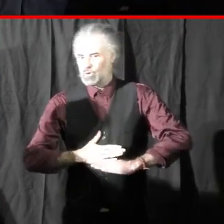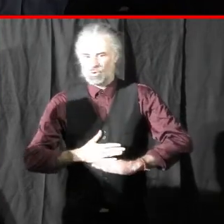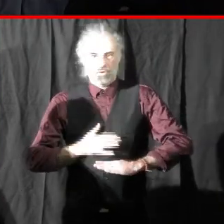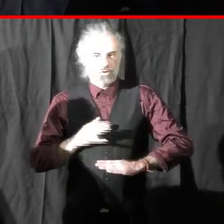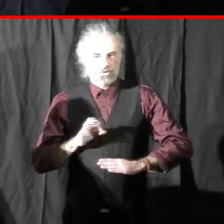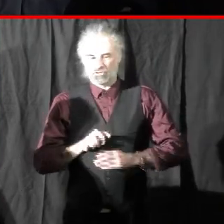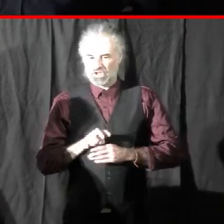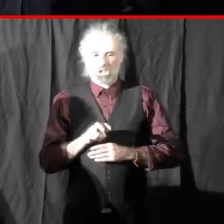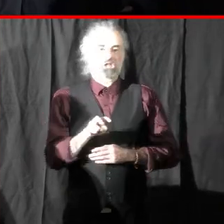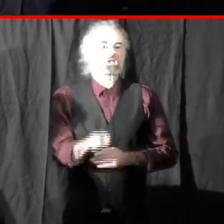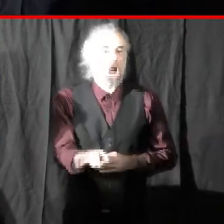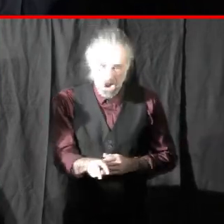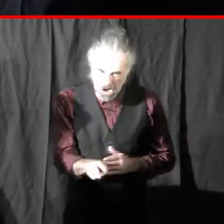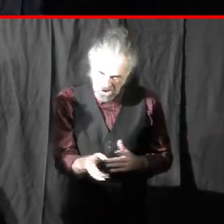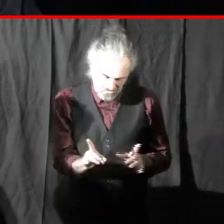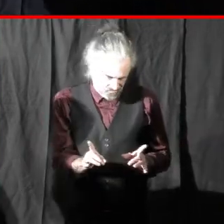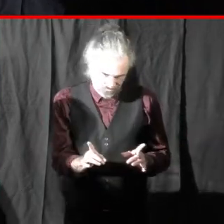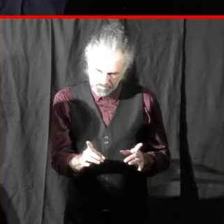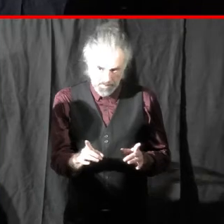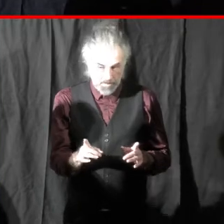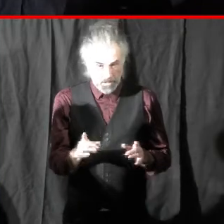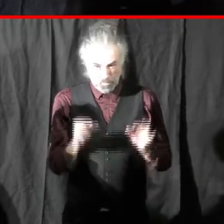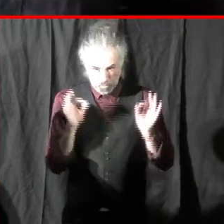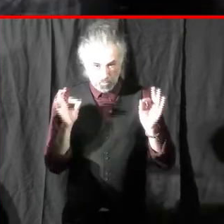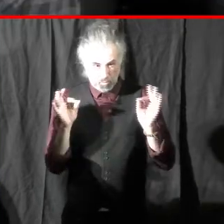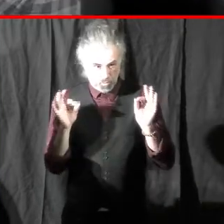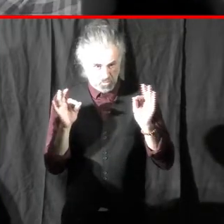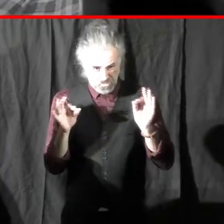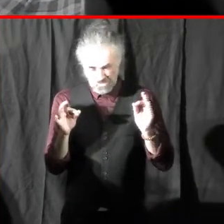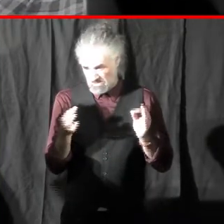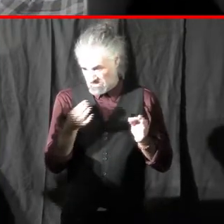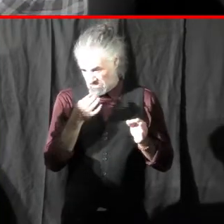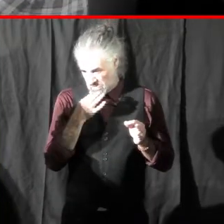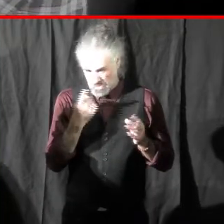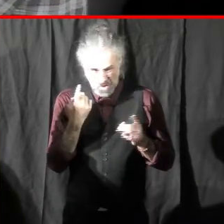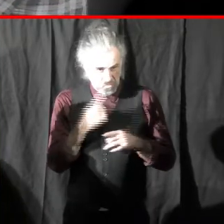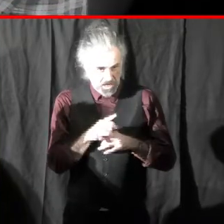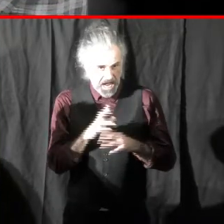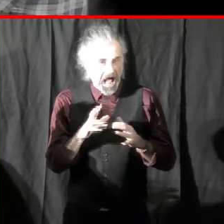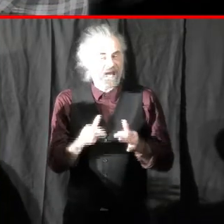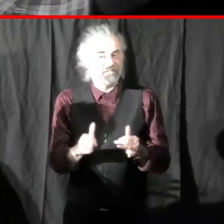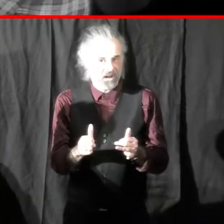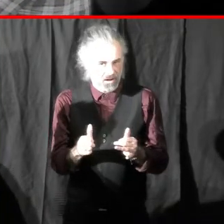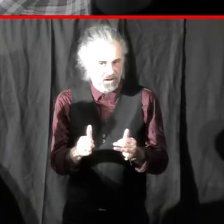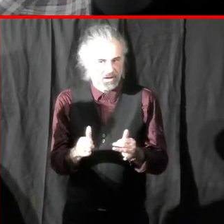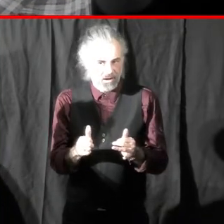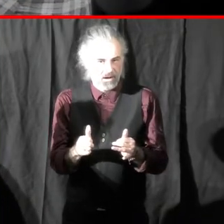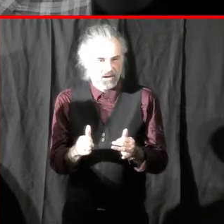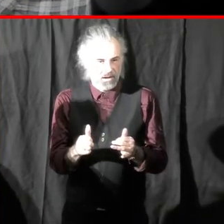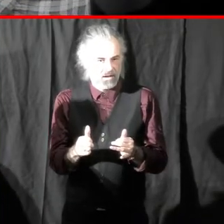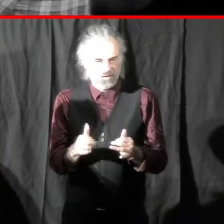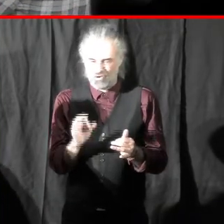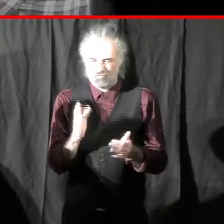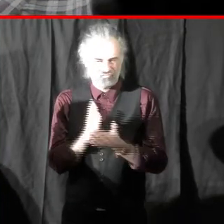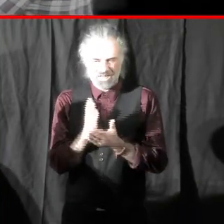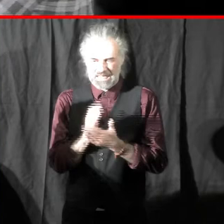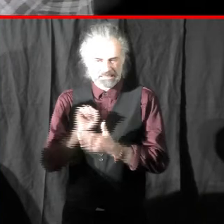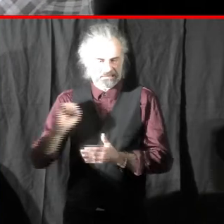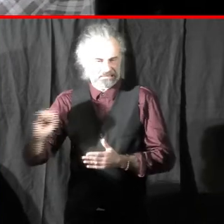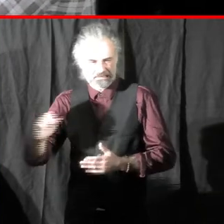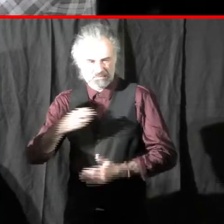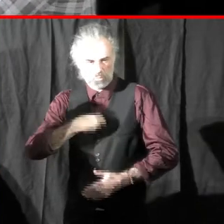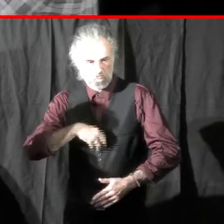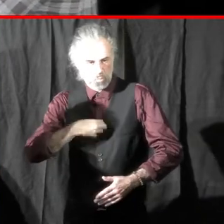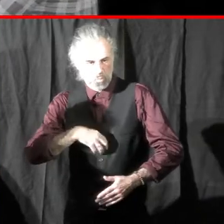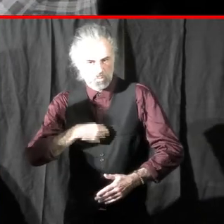to a conclusion, especially the day or even the week afterwards, is already out of character. To be